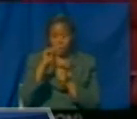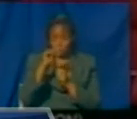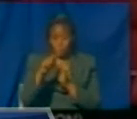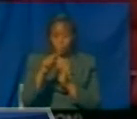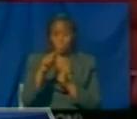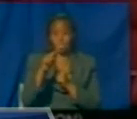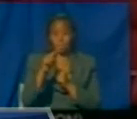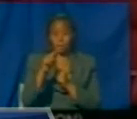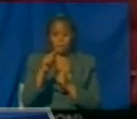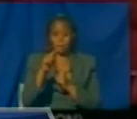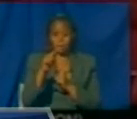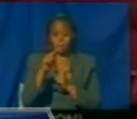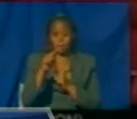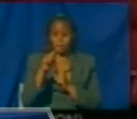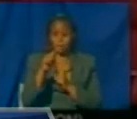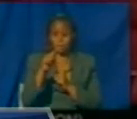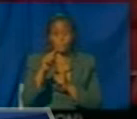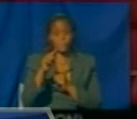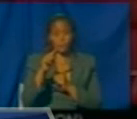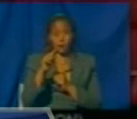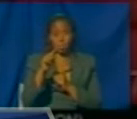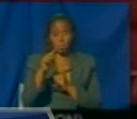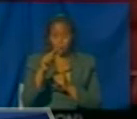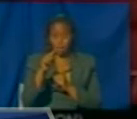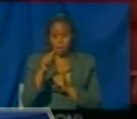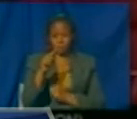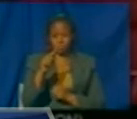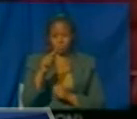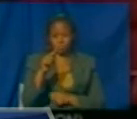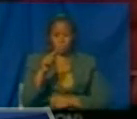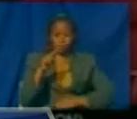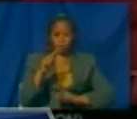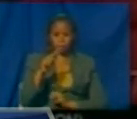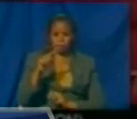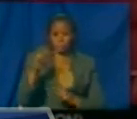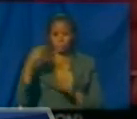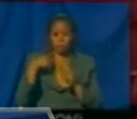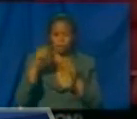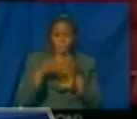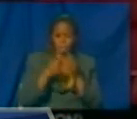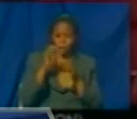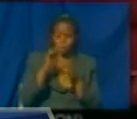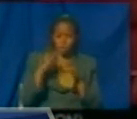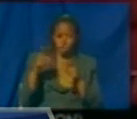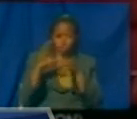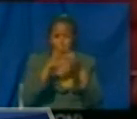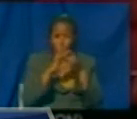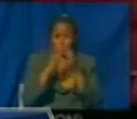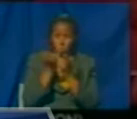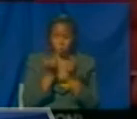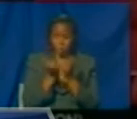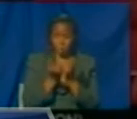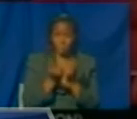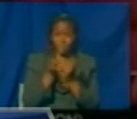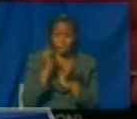review, on a joint venture. And that is the crux of the genesis of the joint venture. Now, if the Auditor